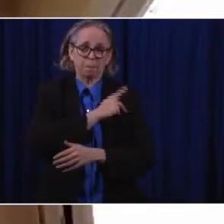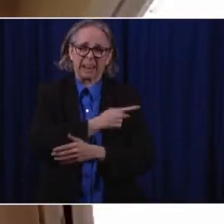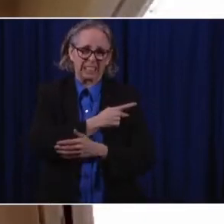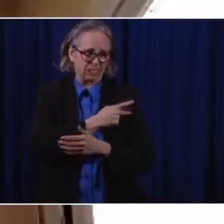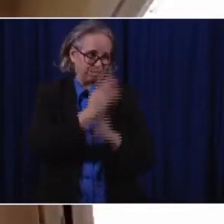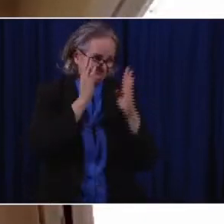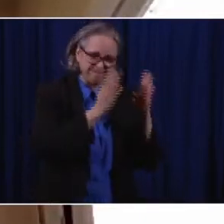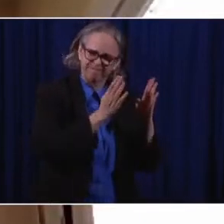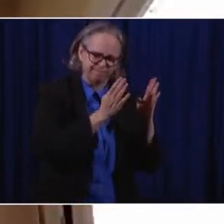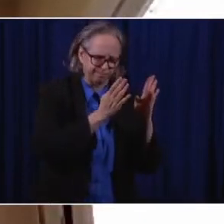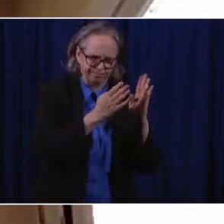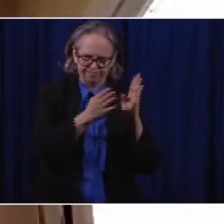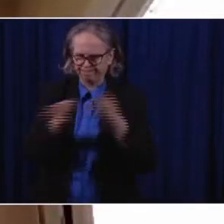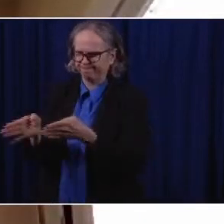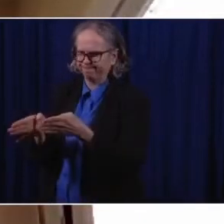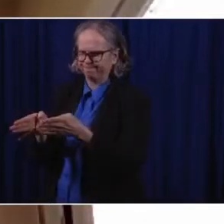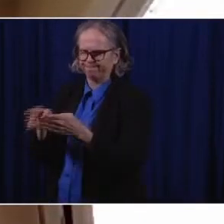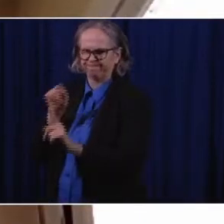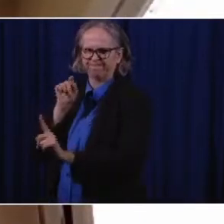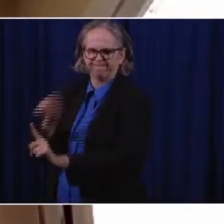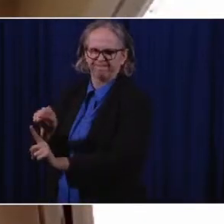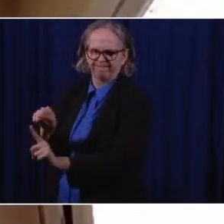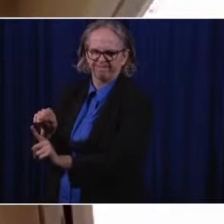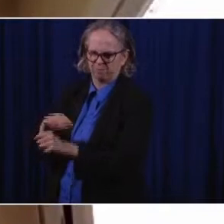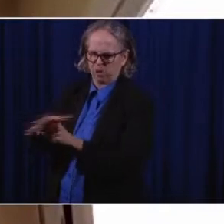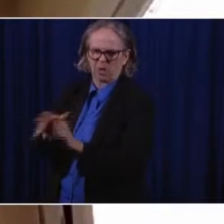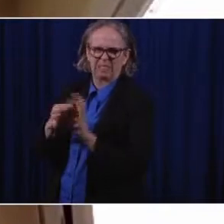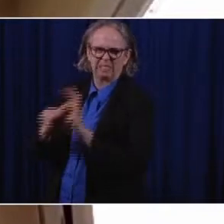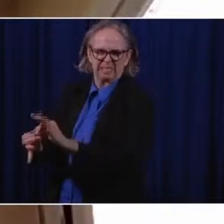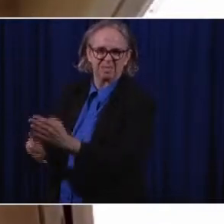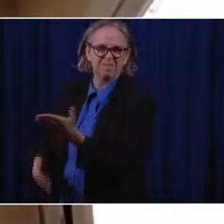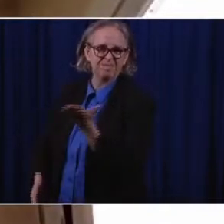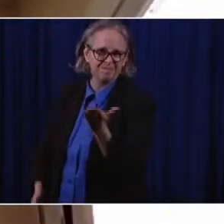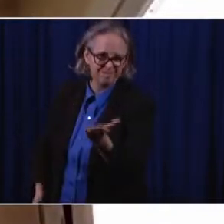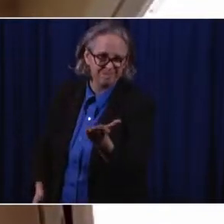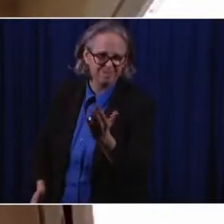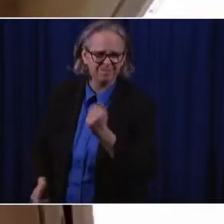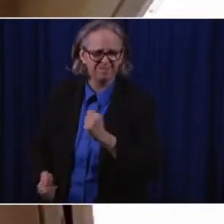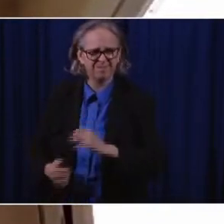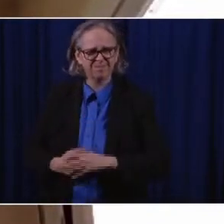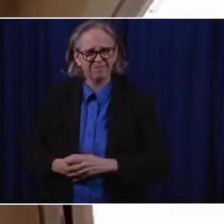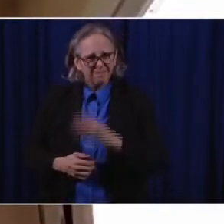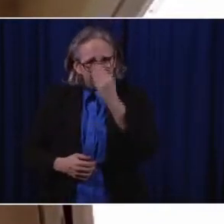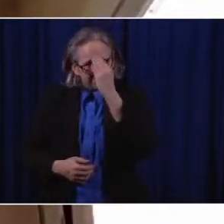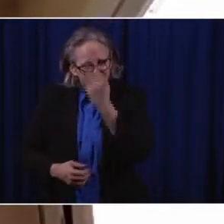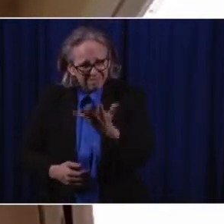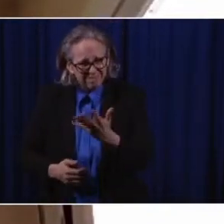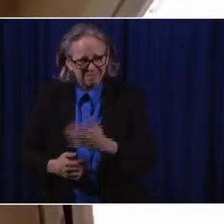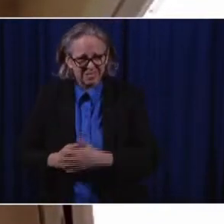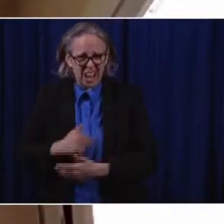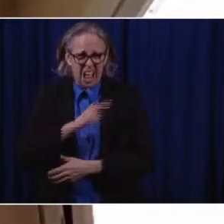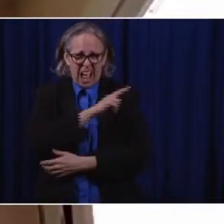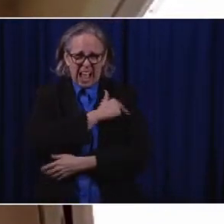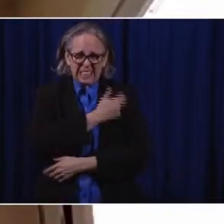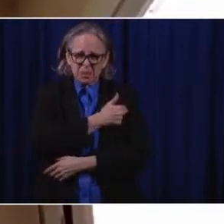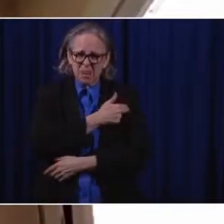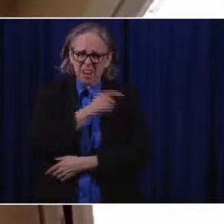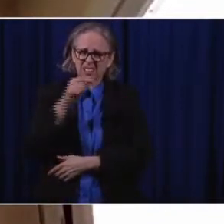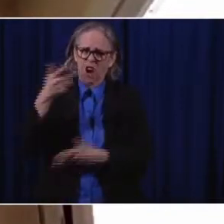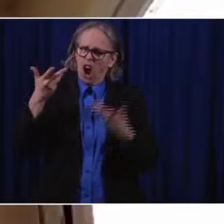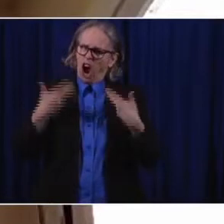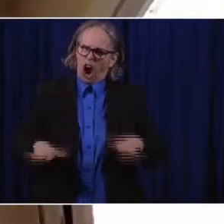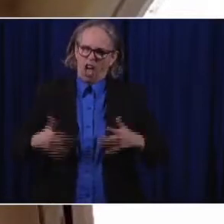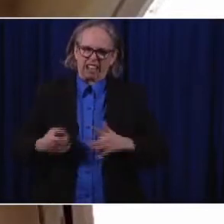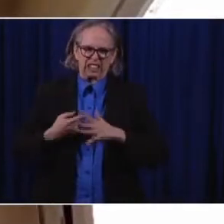important. Our hospitals, our health systems are already in the early phases of having to do that, having to make